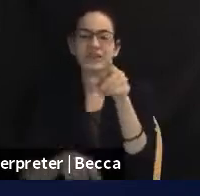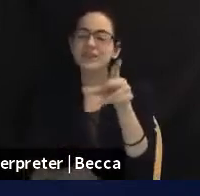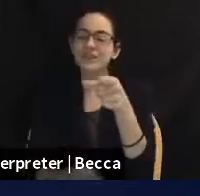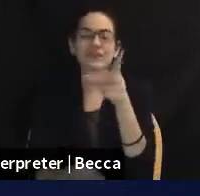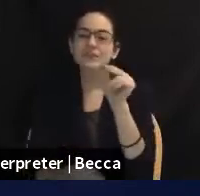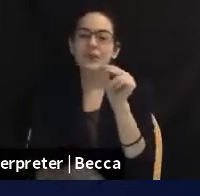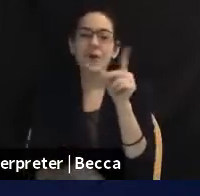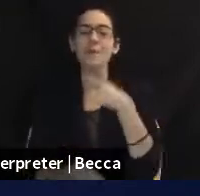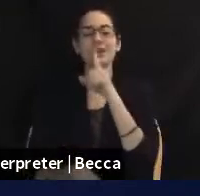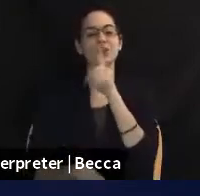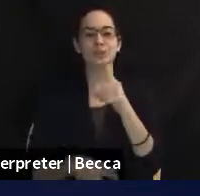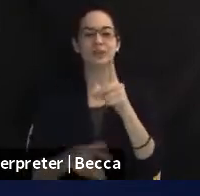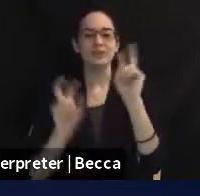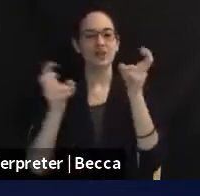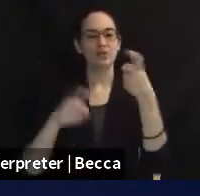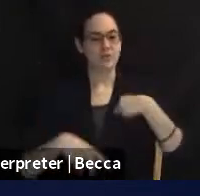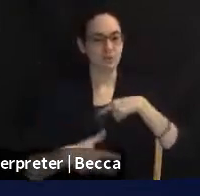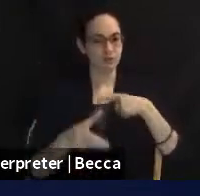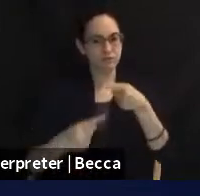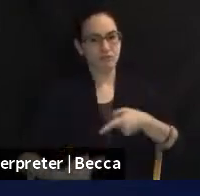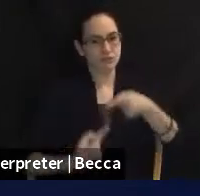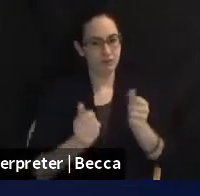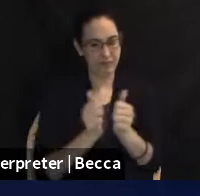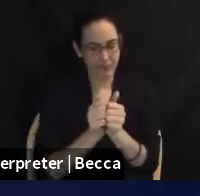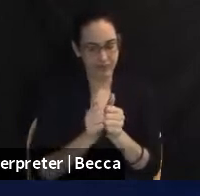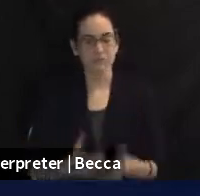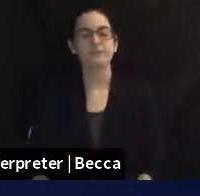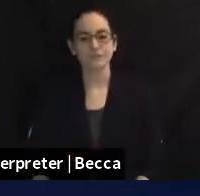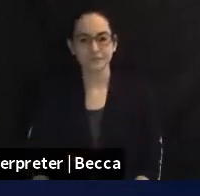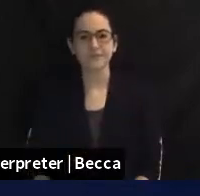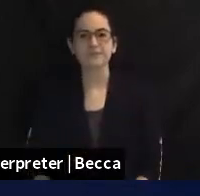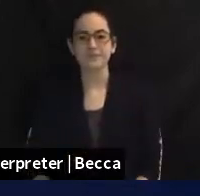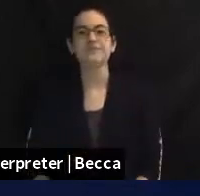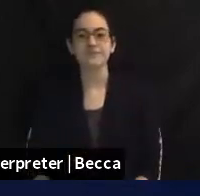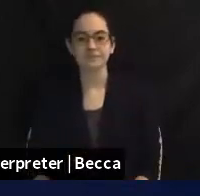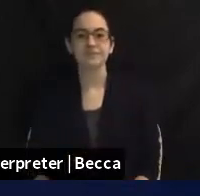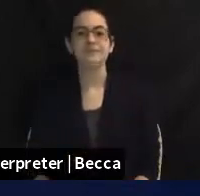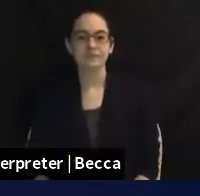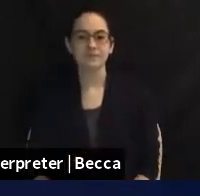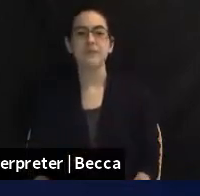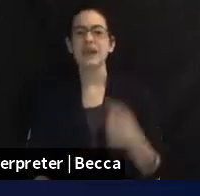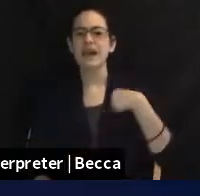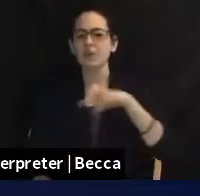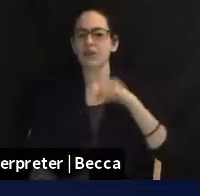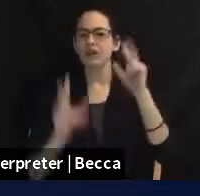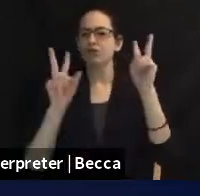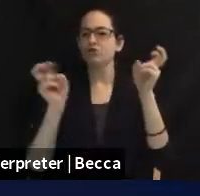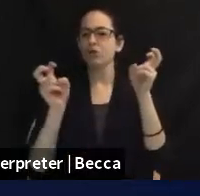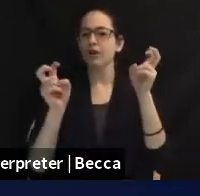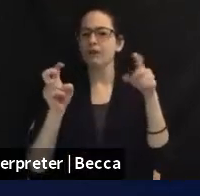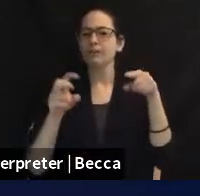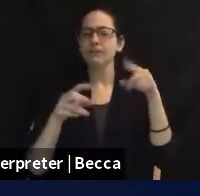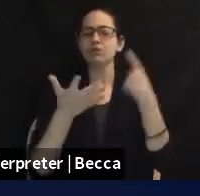real issue that many of us are dealing with, if not all of us are dealing with. And we're going to deal with this word. It's a five-letter